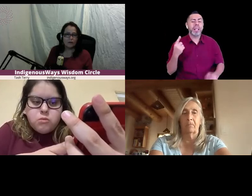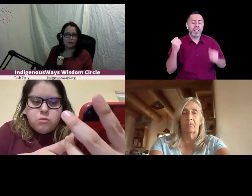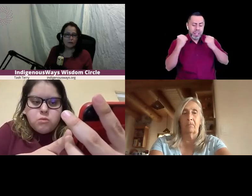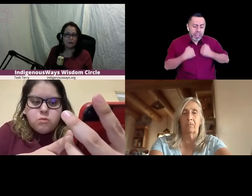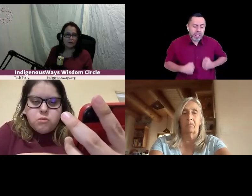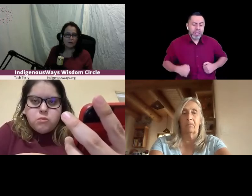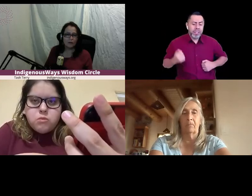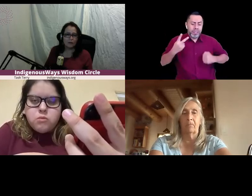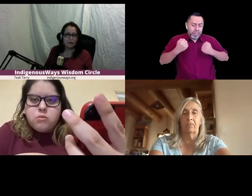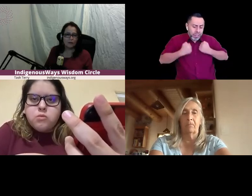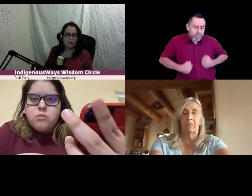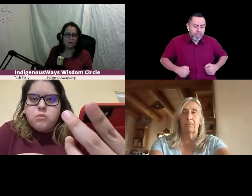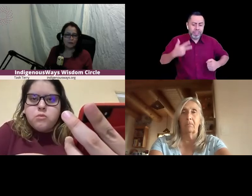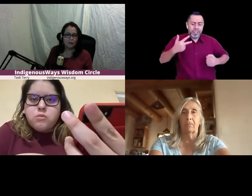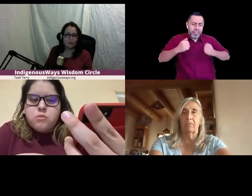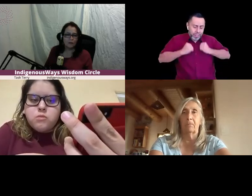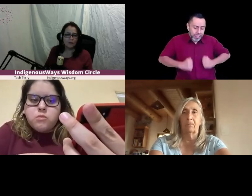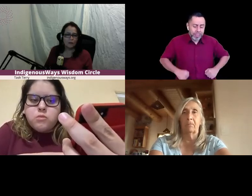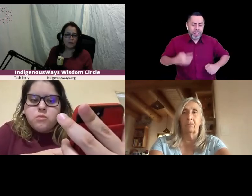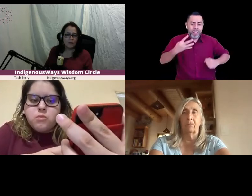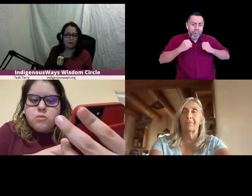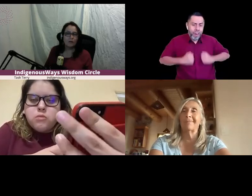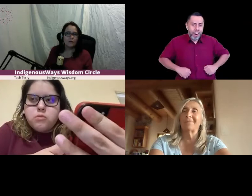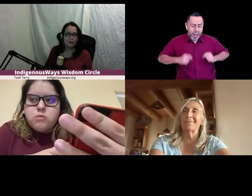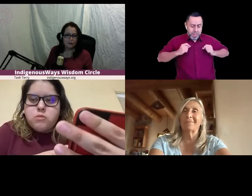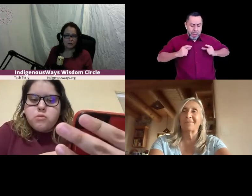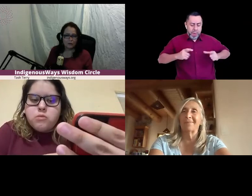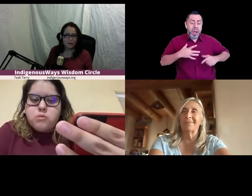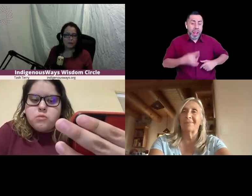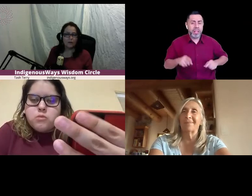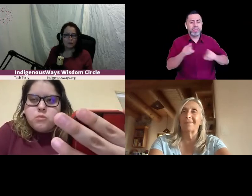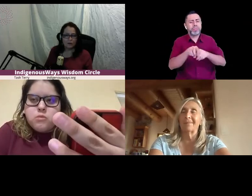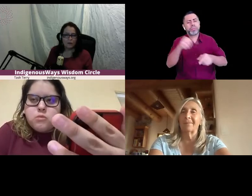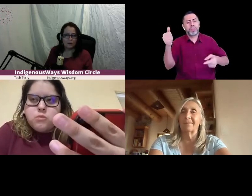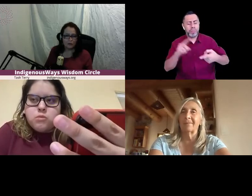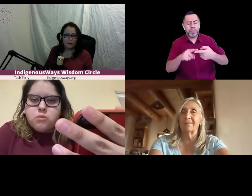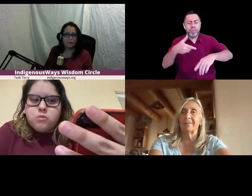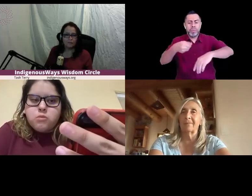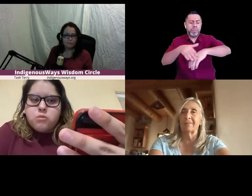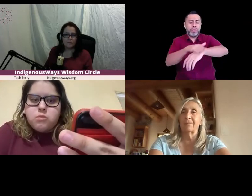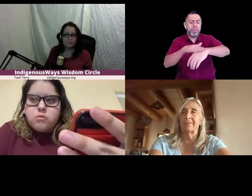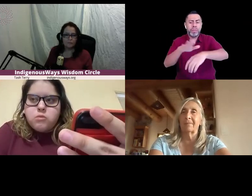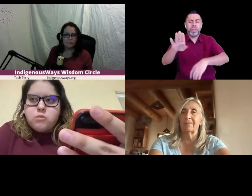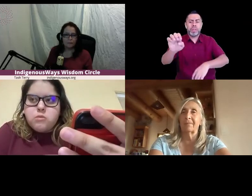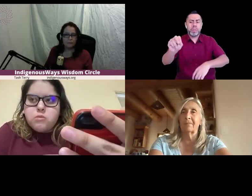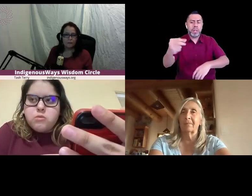And I said Bengay. Vicks is very popular.